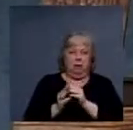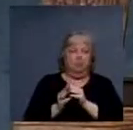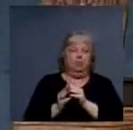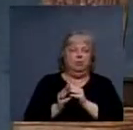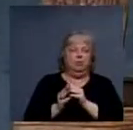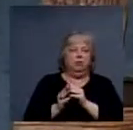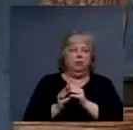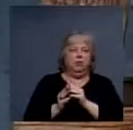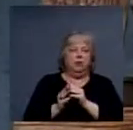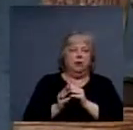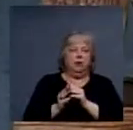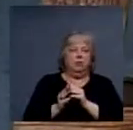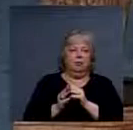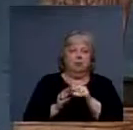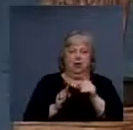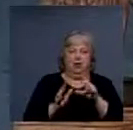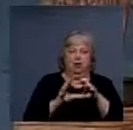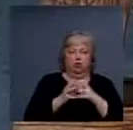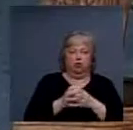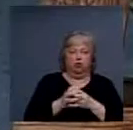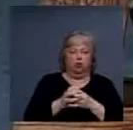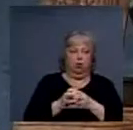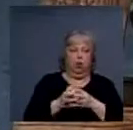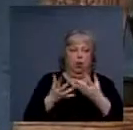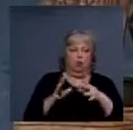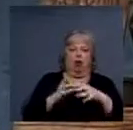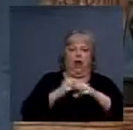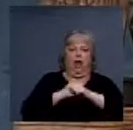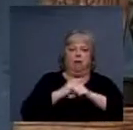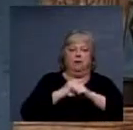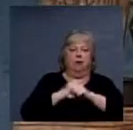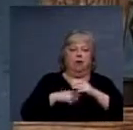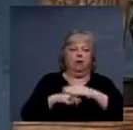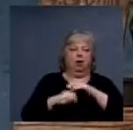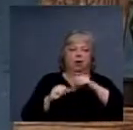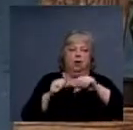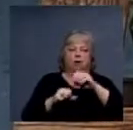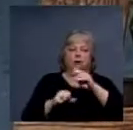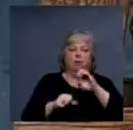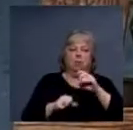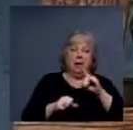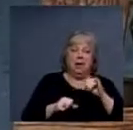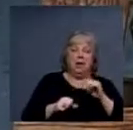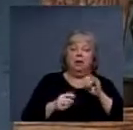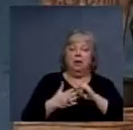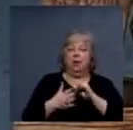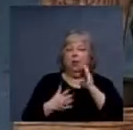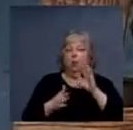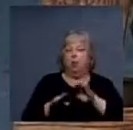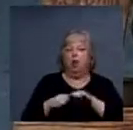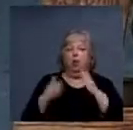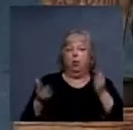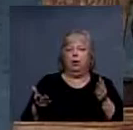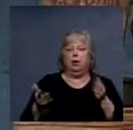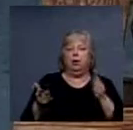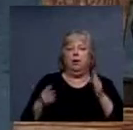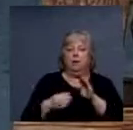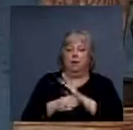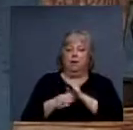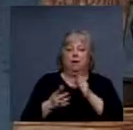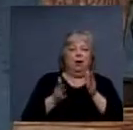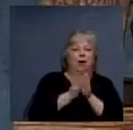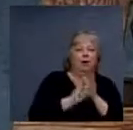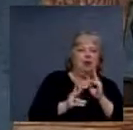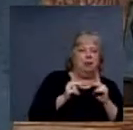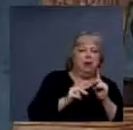This group has already advertised on social media that they're open for business. They're asking for people to make